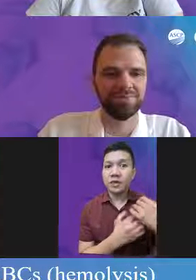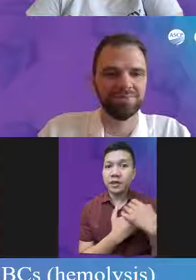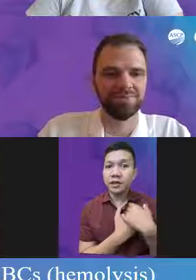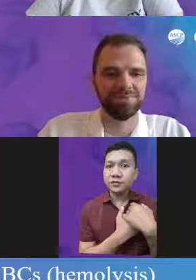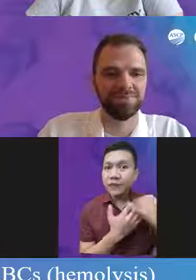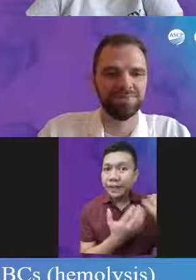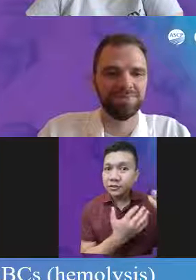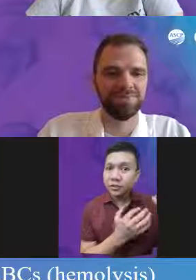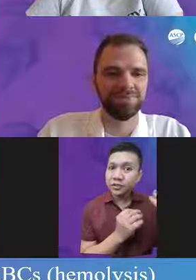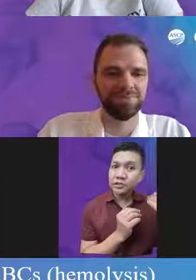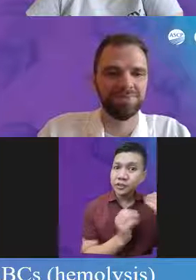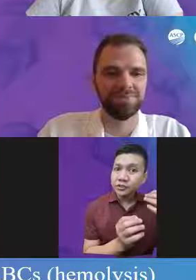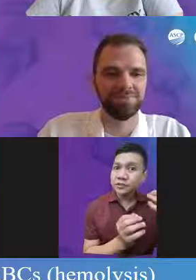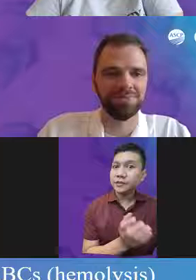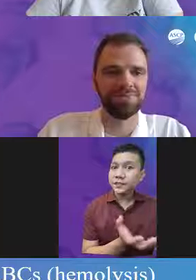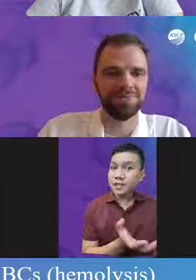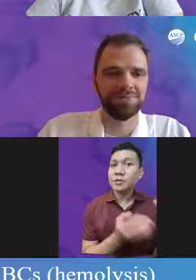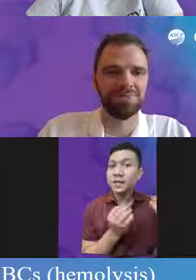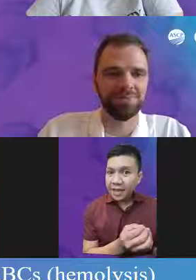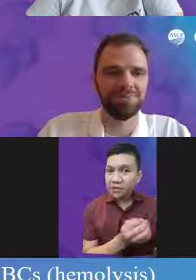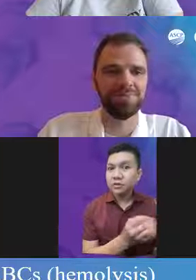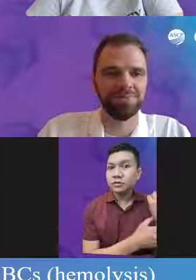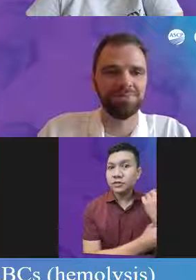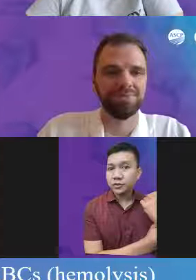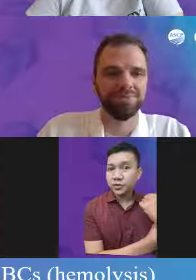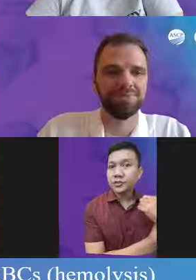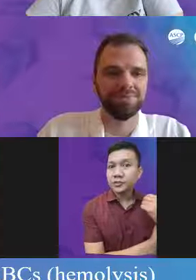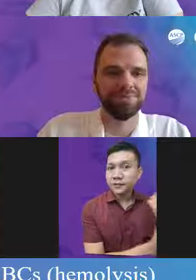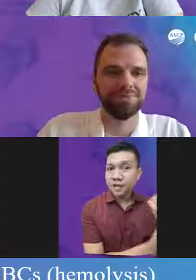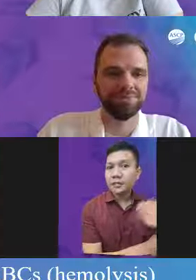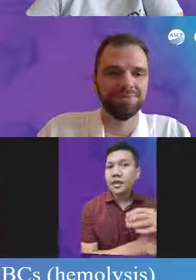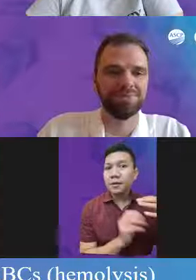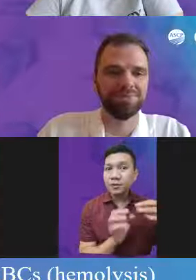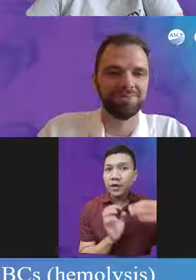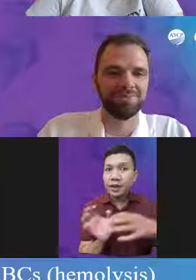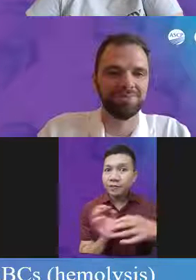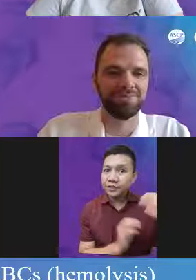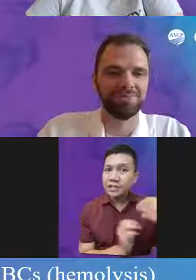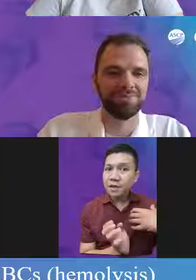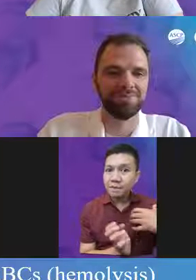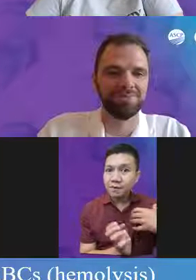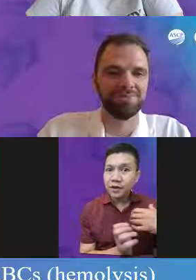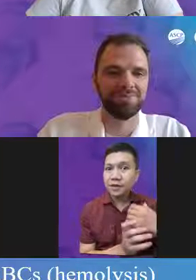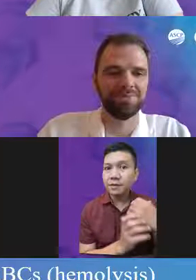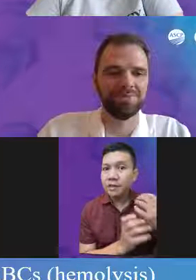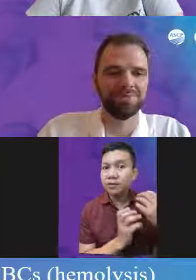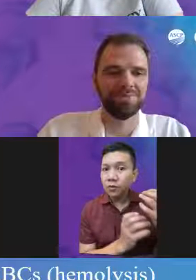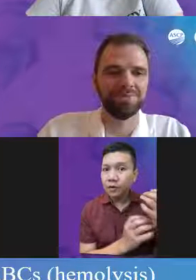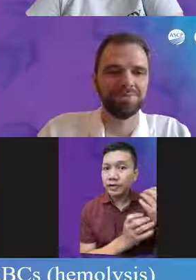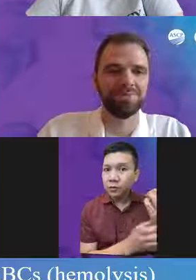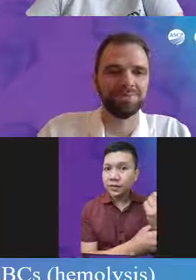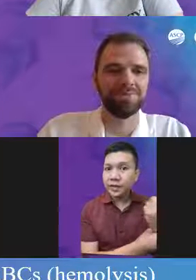or intravascular destructions of cells or mechanical destructions of cells. But you have to see them everywhere to